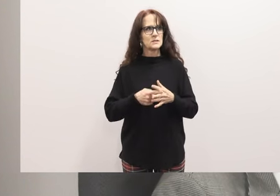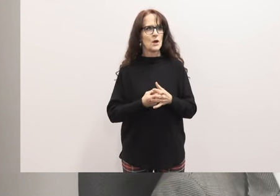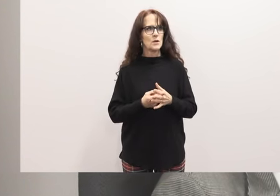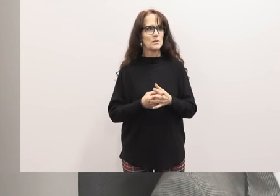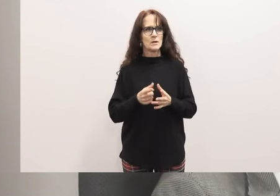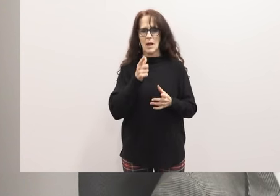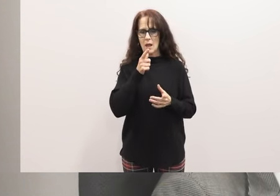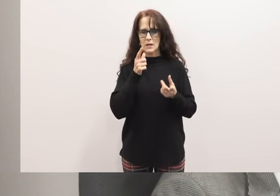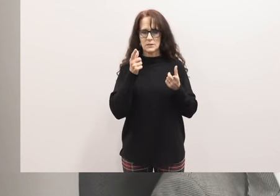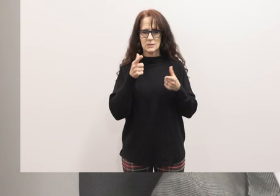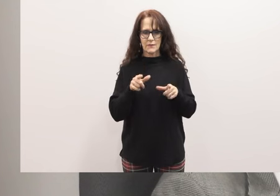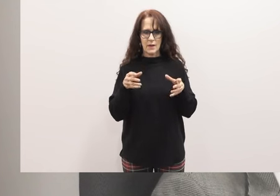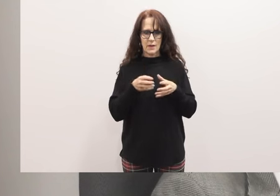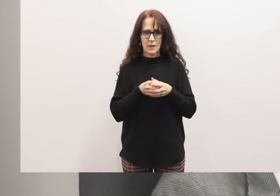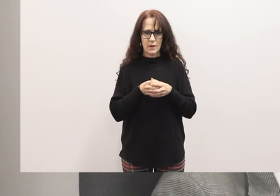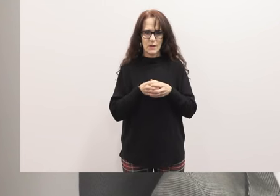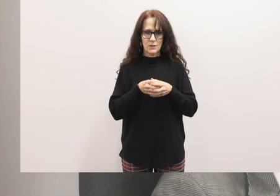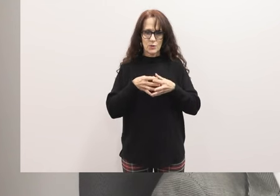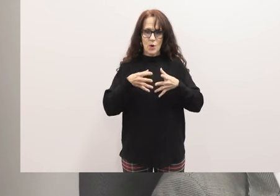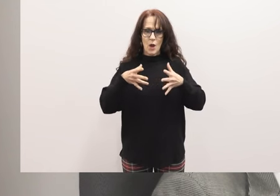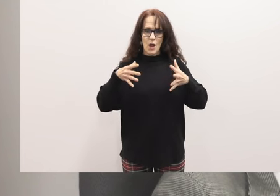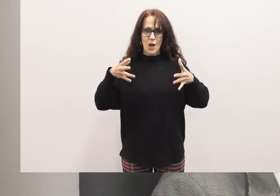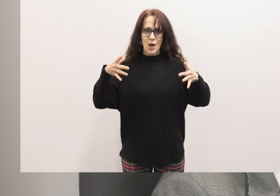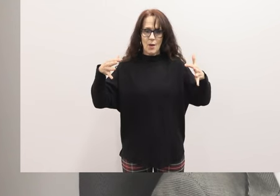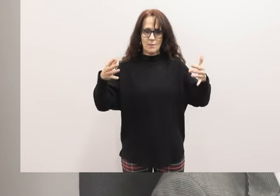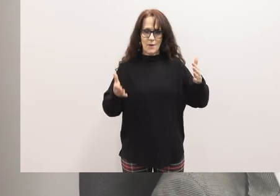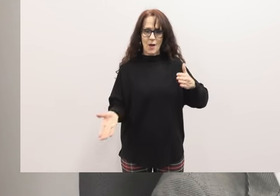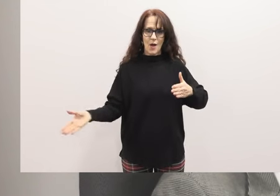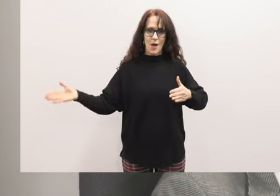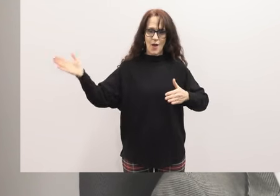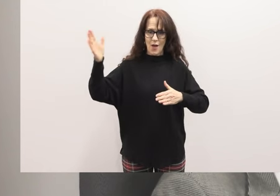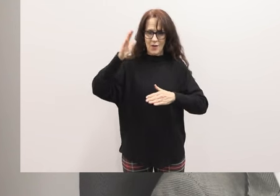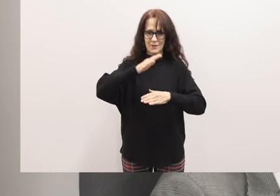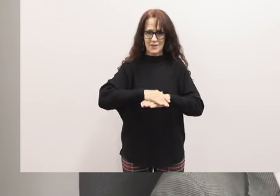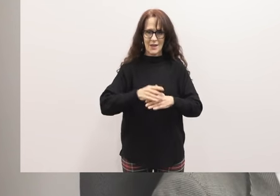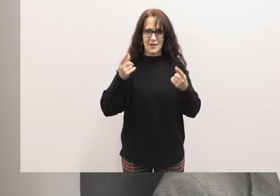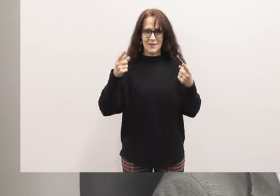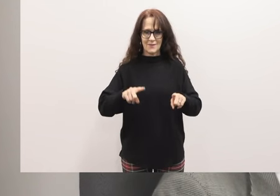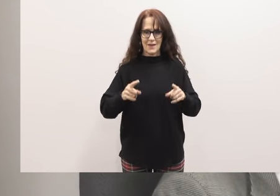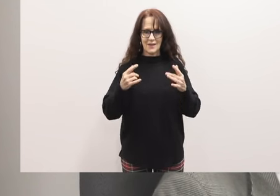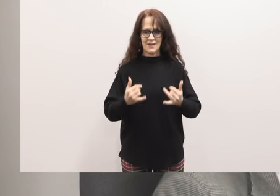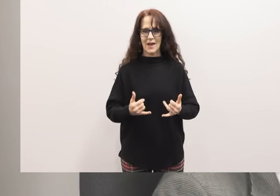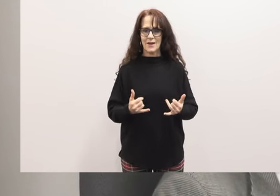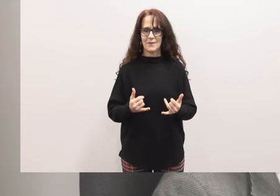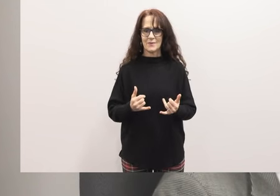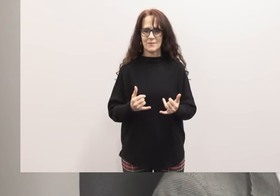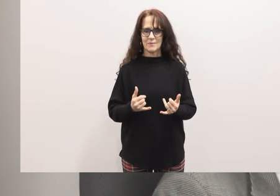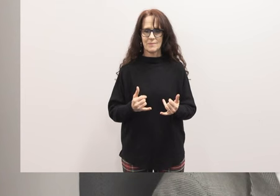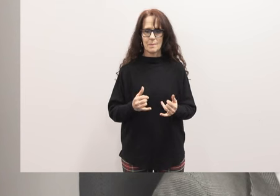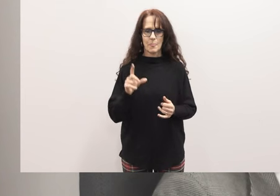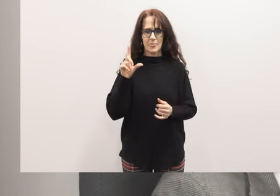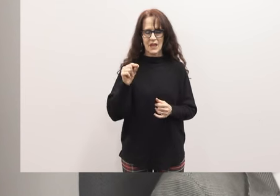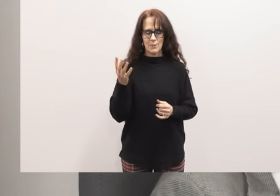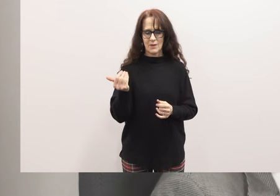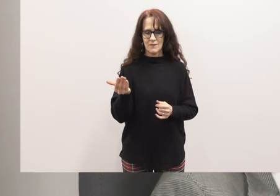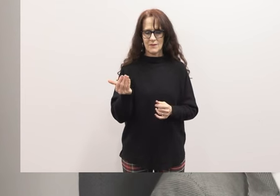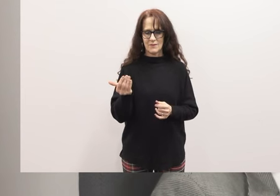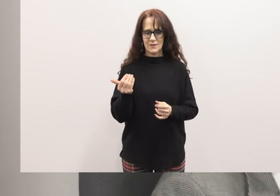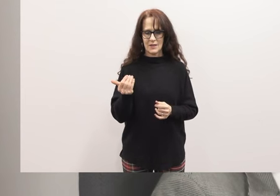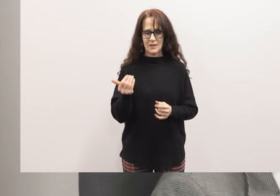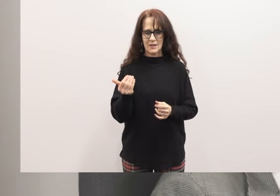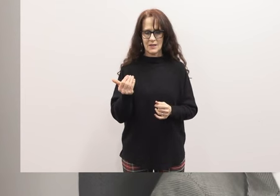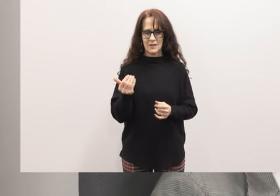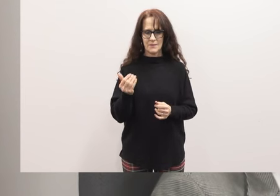a lunch event, and it's grown into an all-day affair. In 2015,